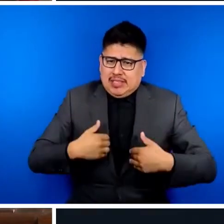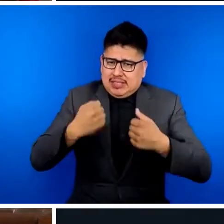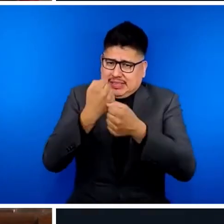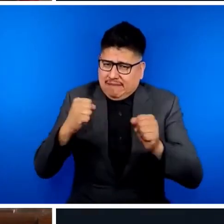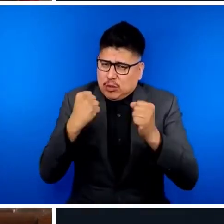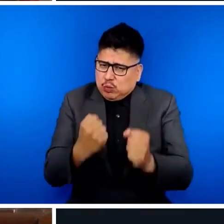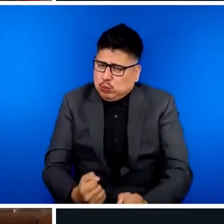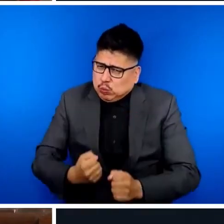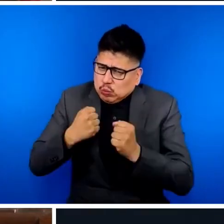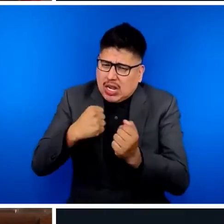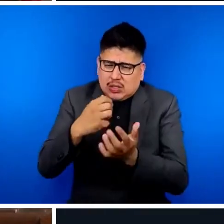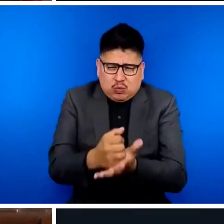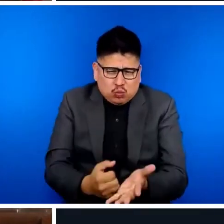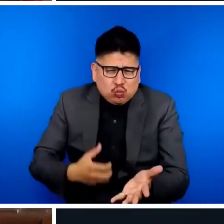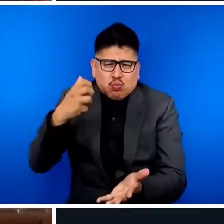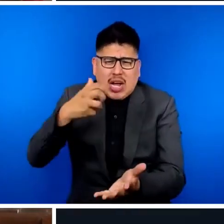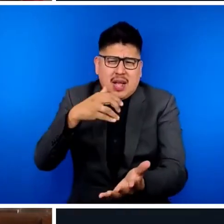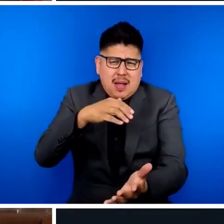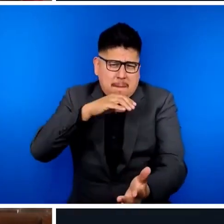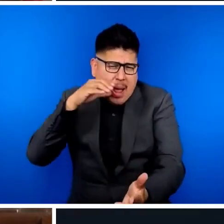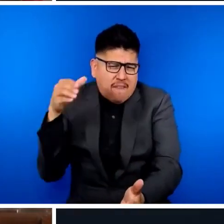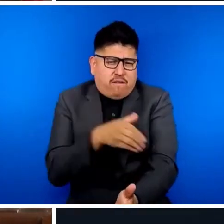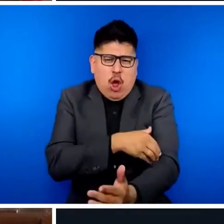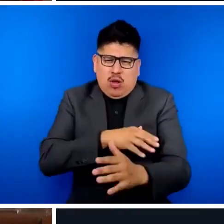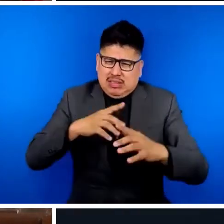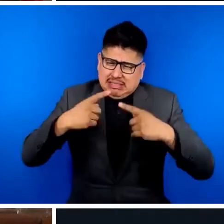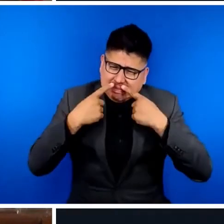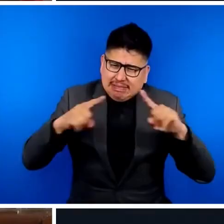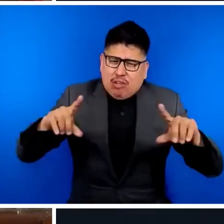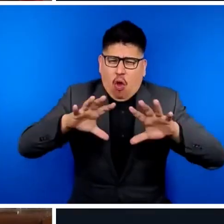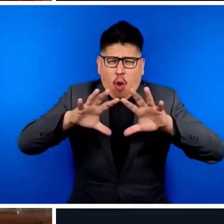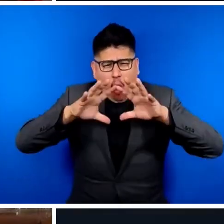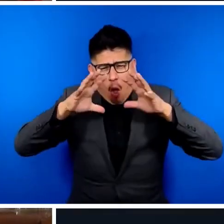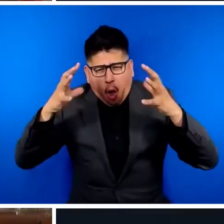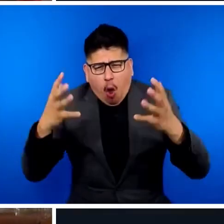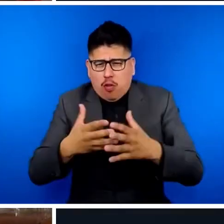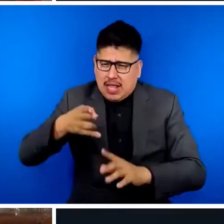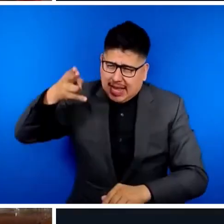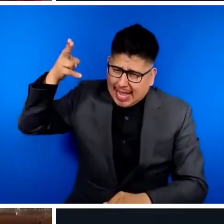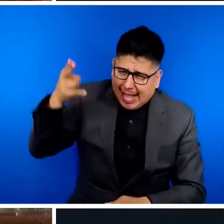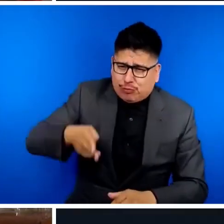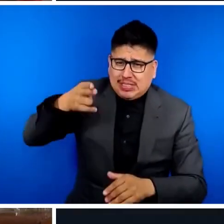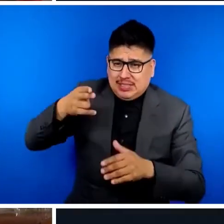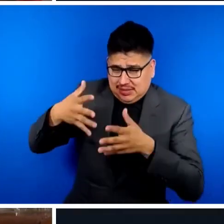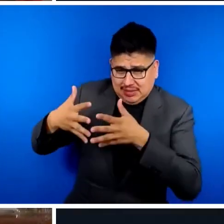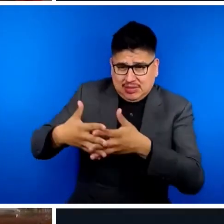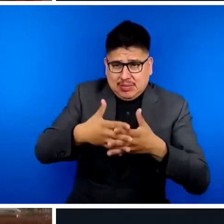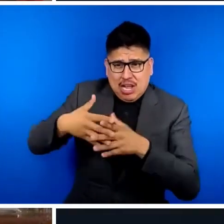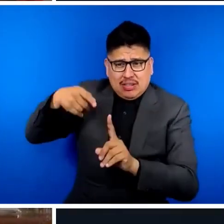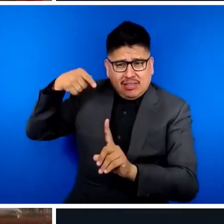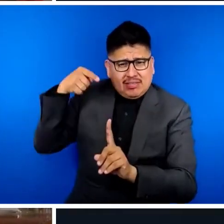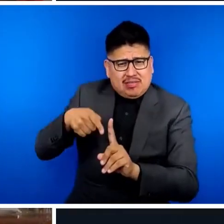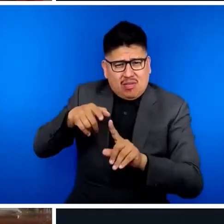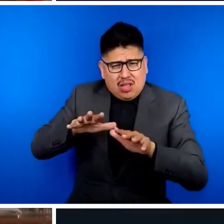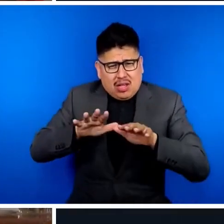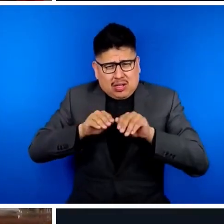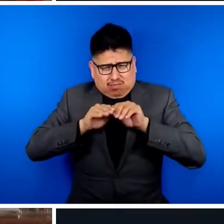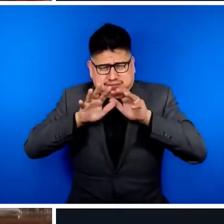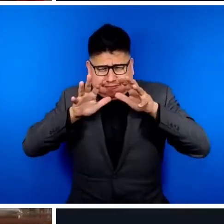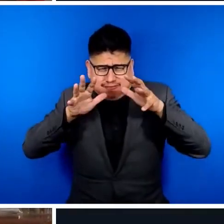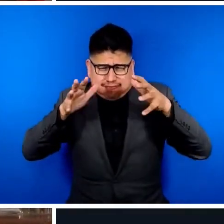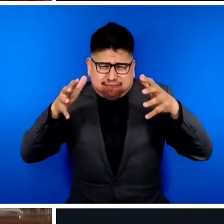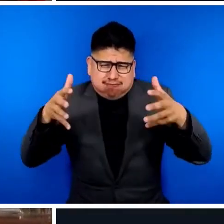of history. Americans ventured out across the daunting and dangerous continent. We carved